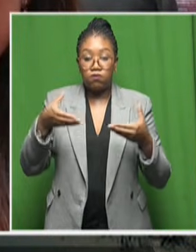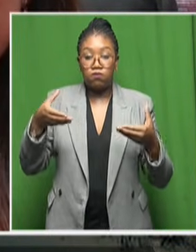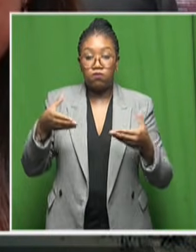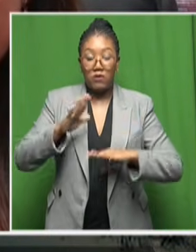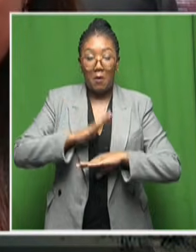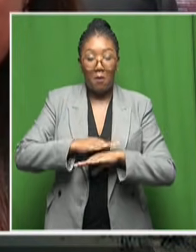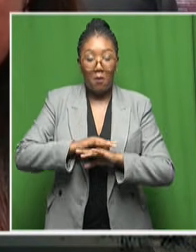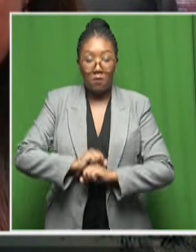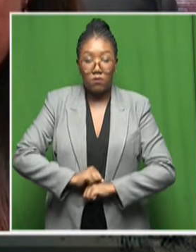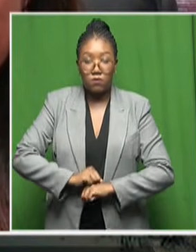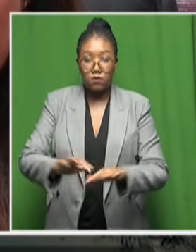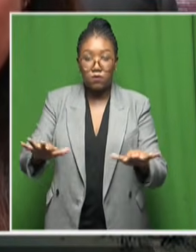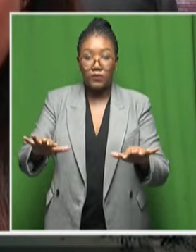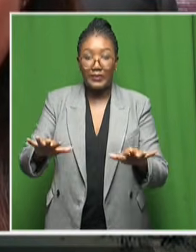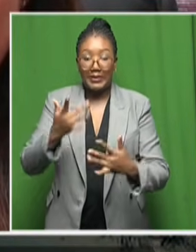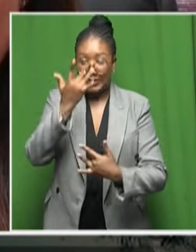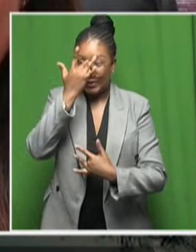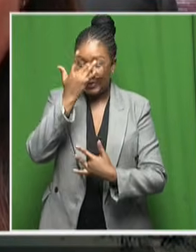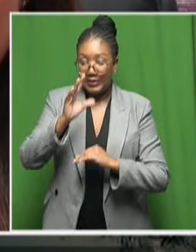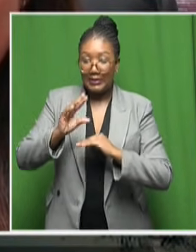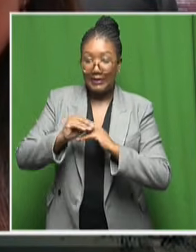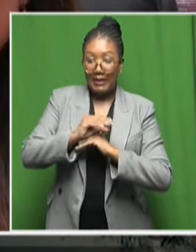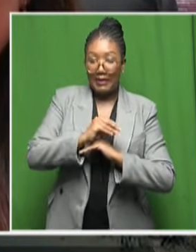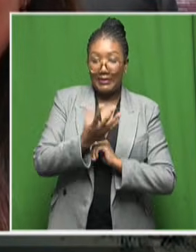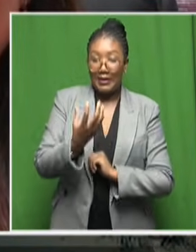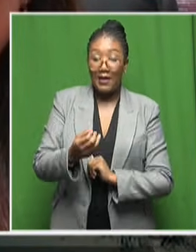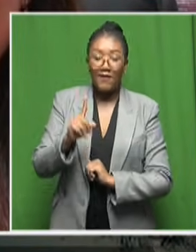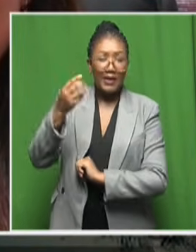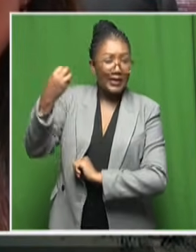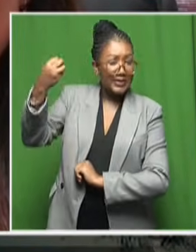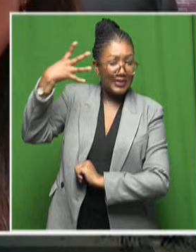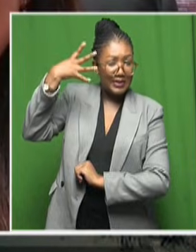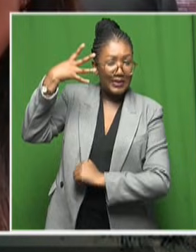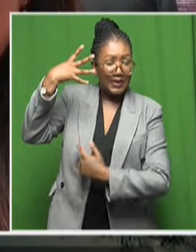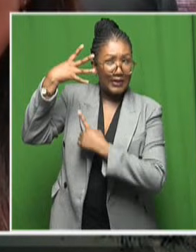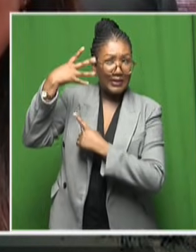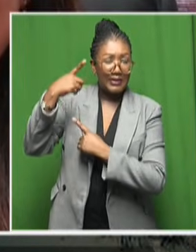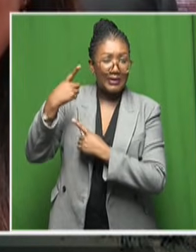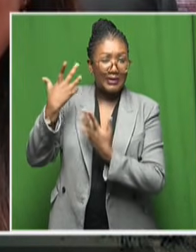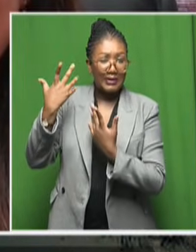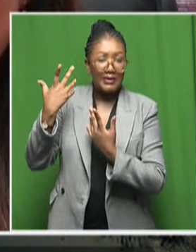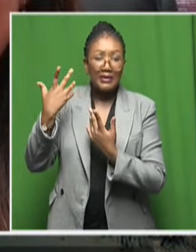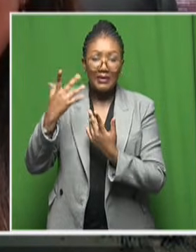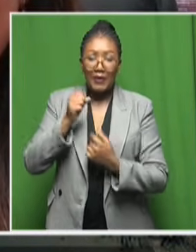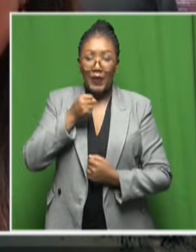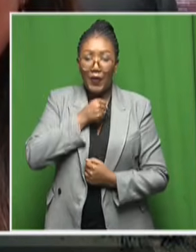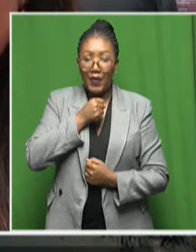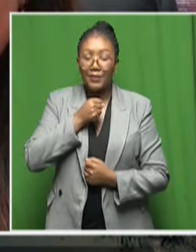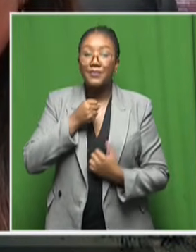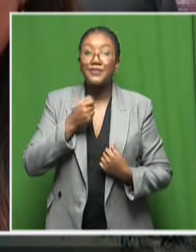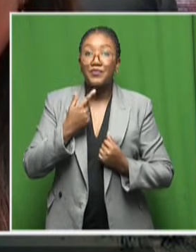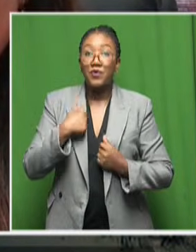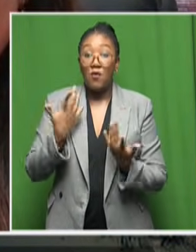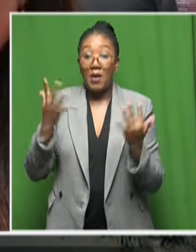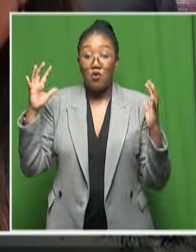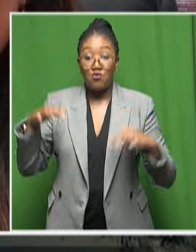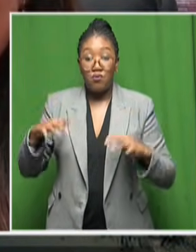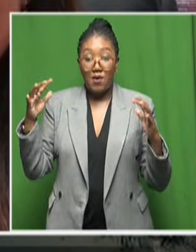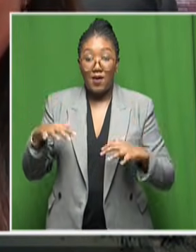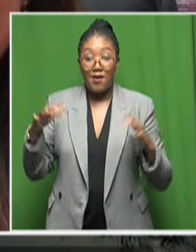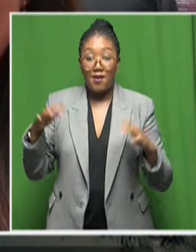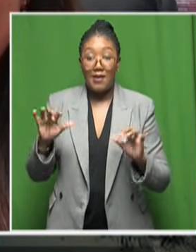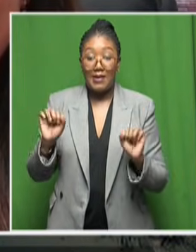know, it's something that's always there, the sun. But let's just talk about something. Although we've been having rainy conditions recently